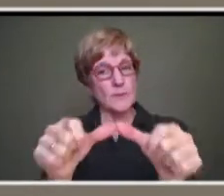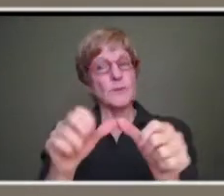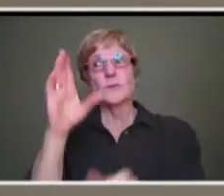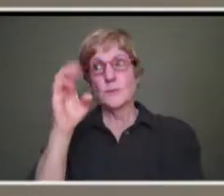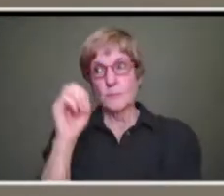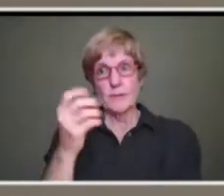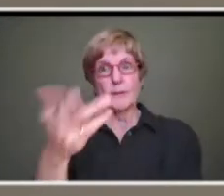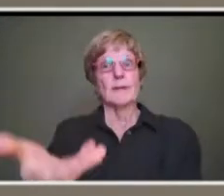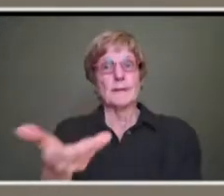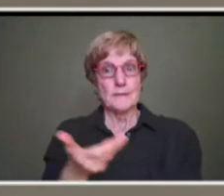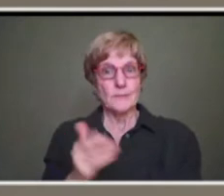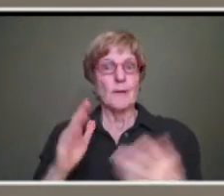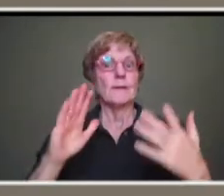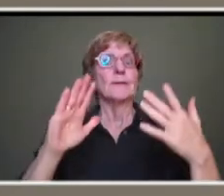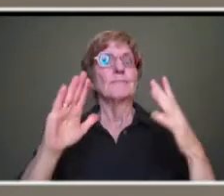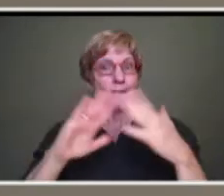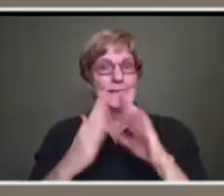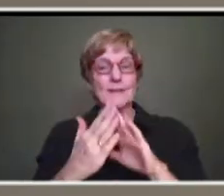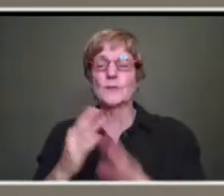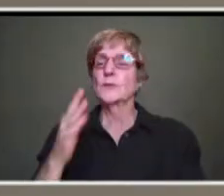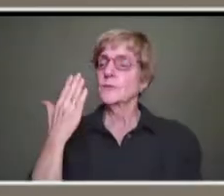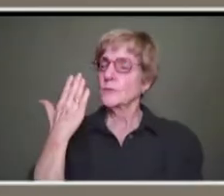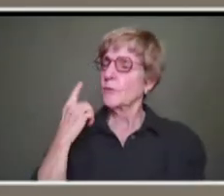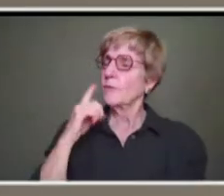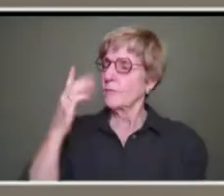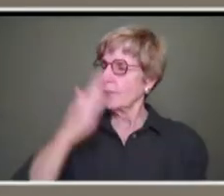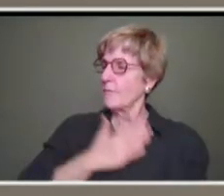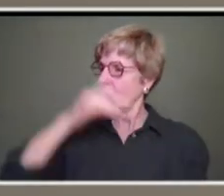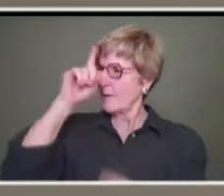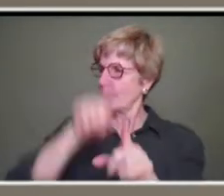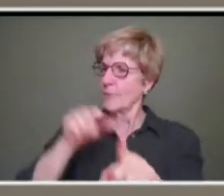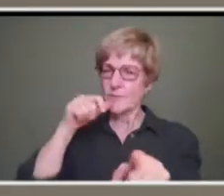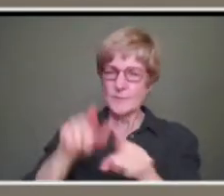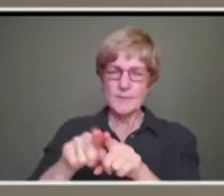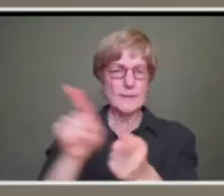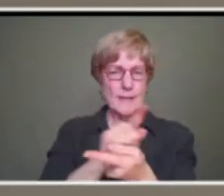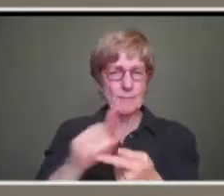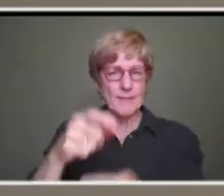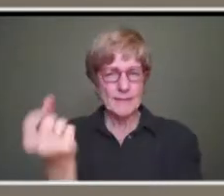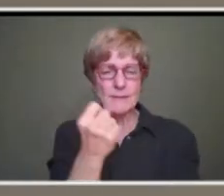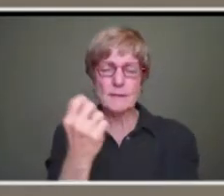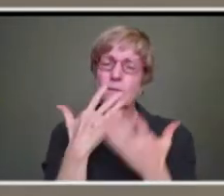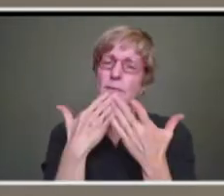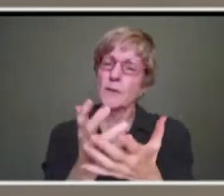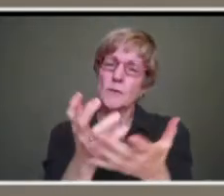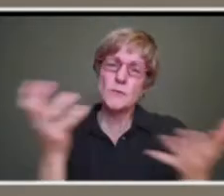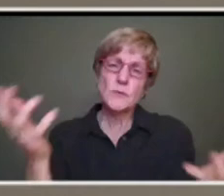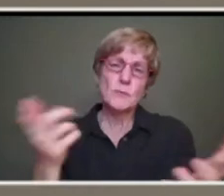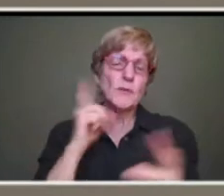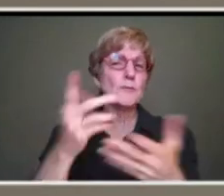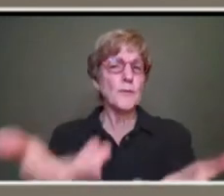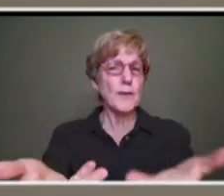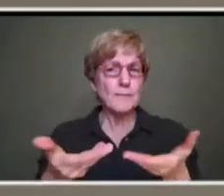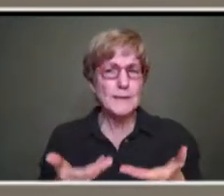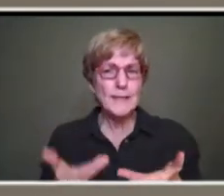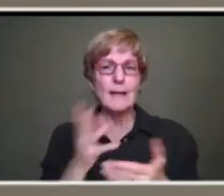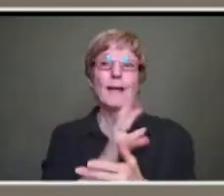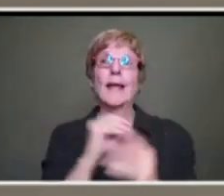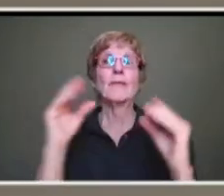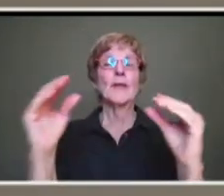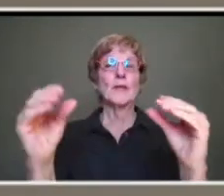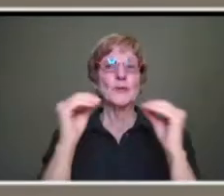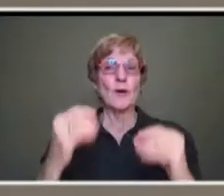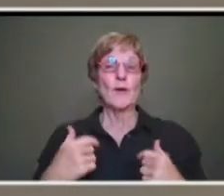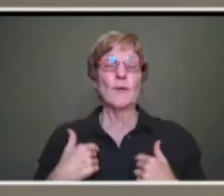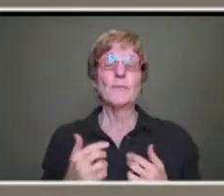that but for my Sudanese brothers and sisters who I met on Saturday thank you so much for the invitation and the teaching of